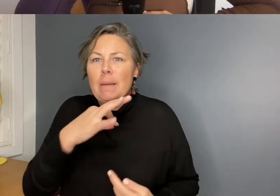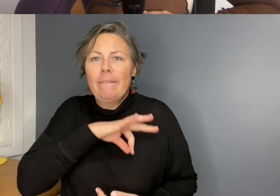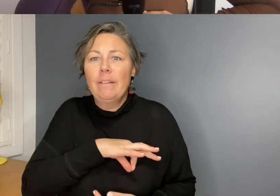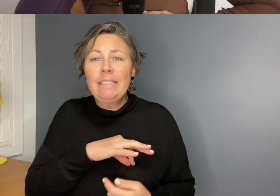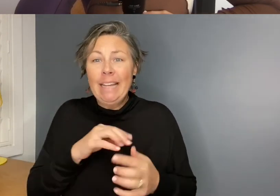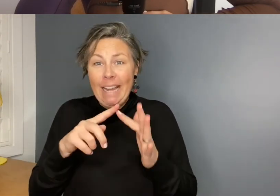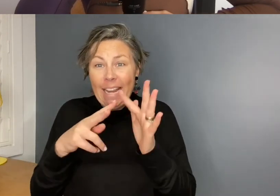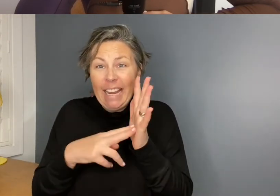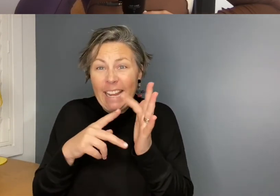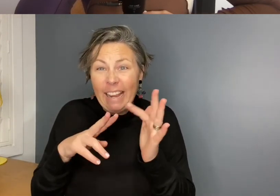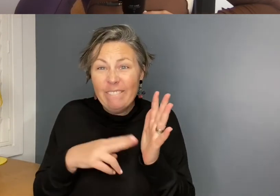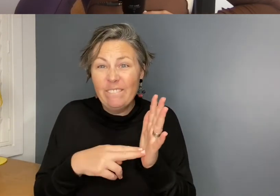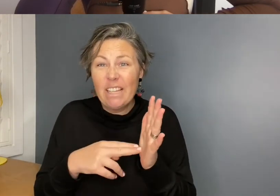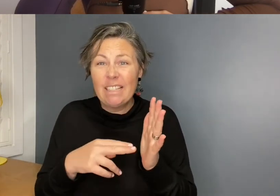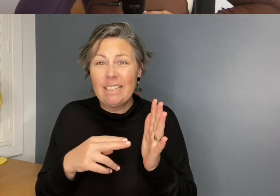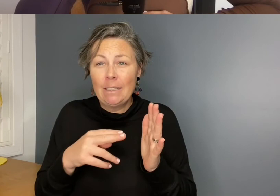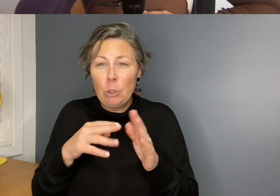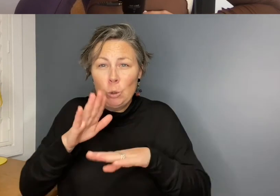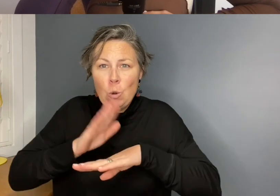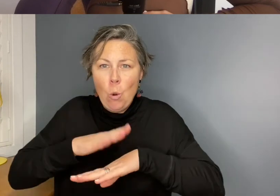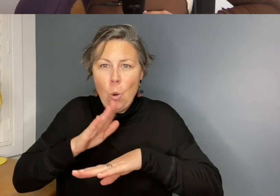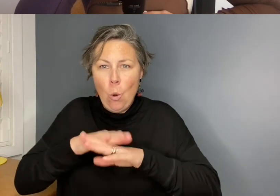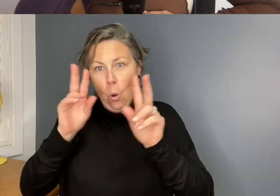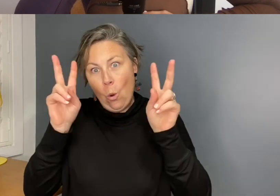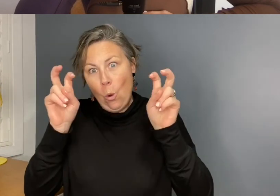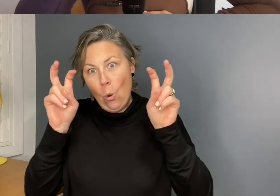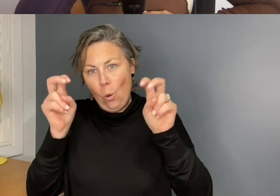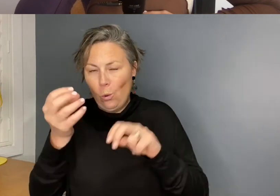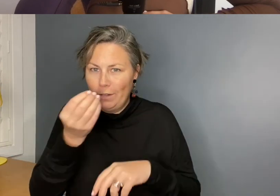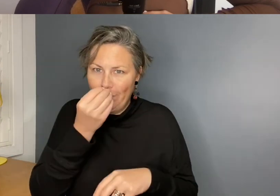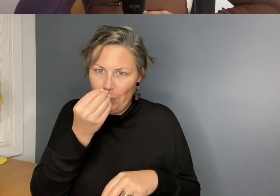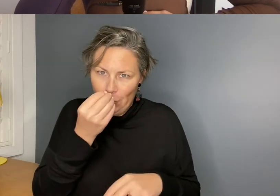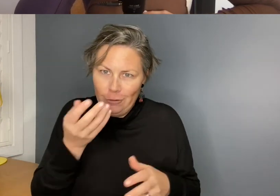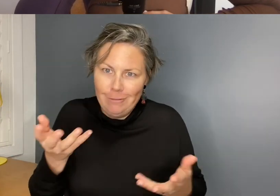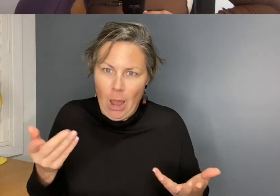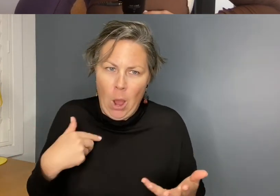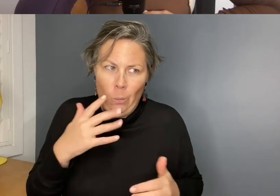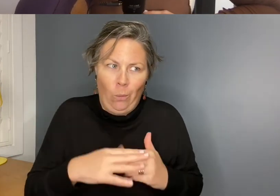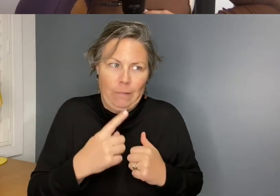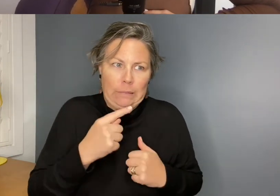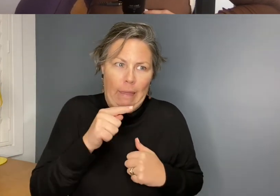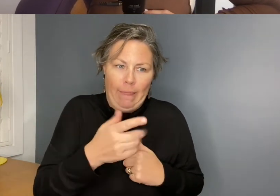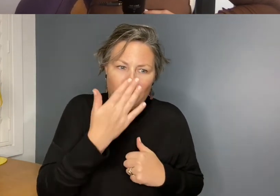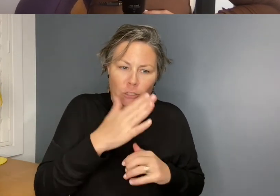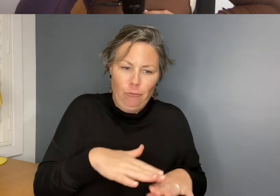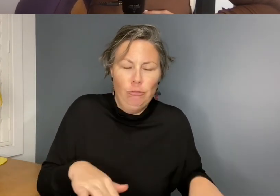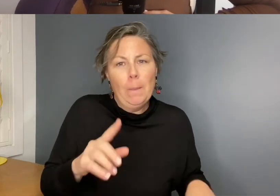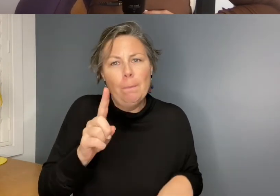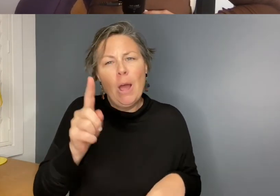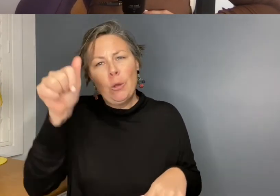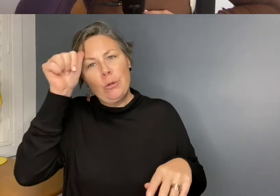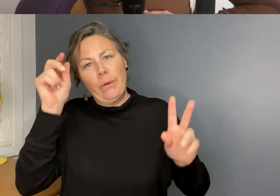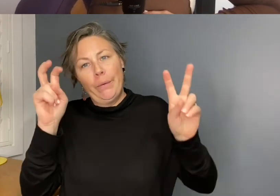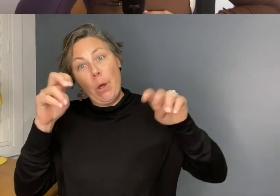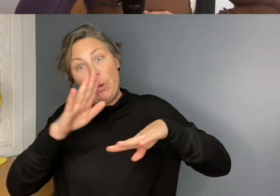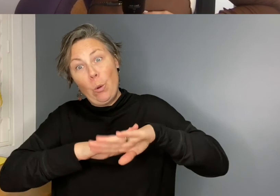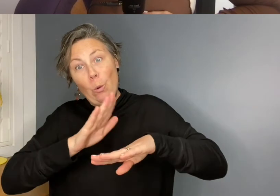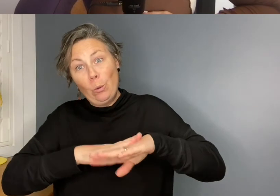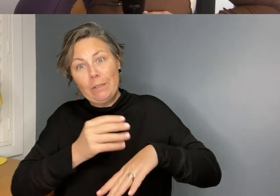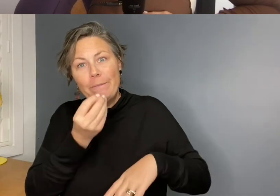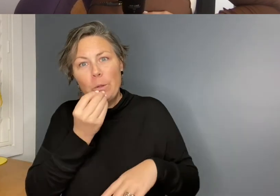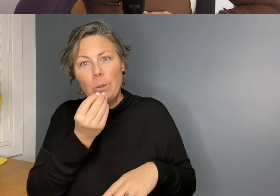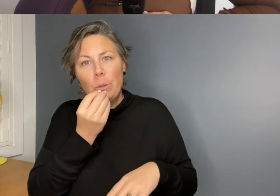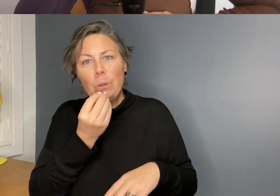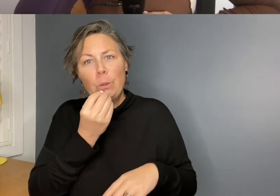the most kind of naughty foods, and that's not a word I would use, but foods that have